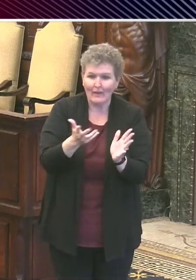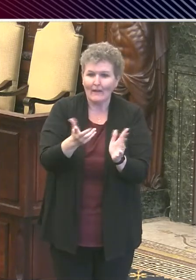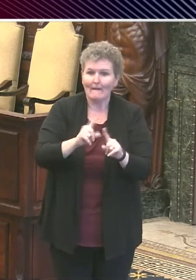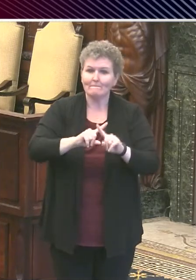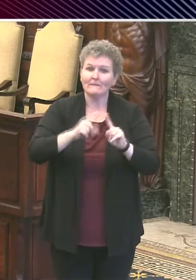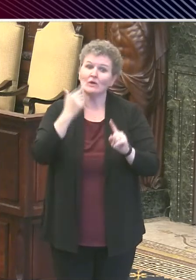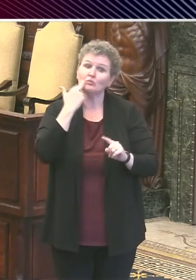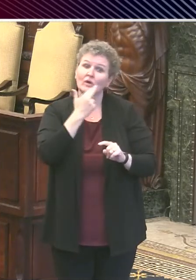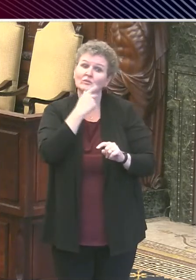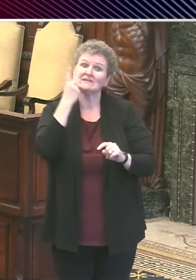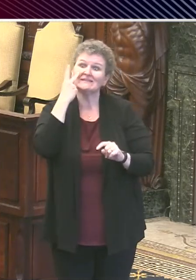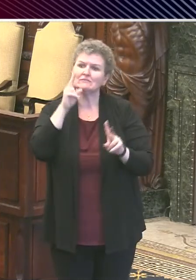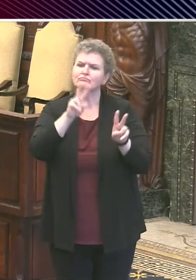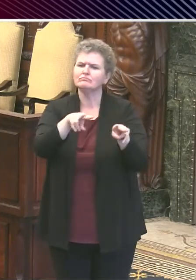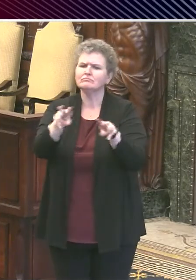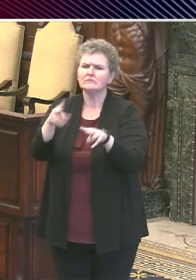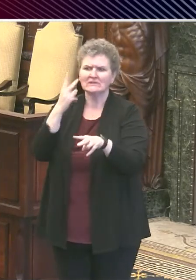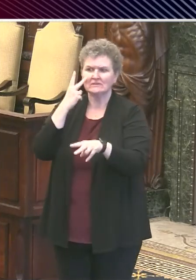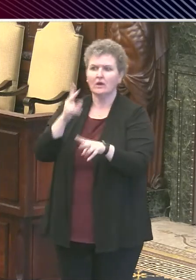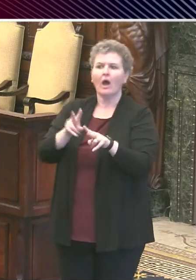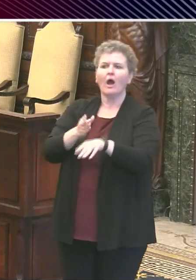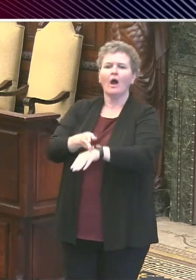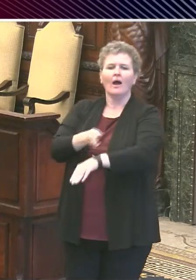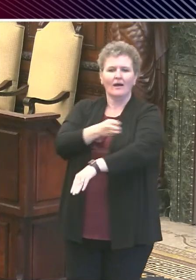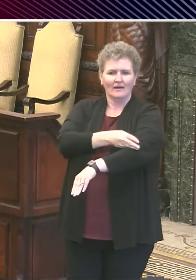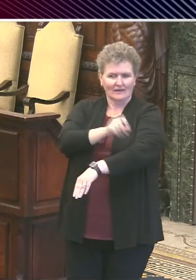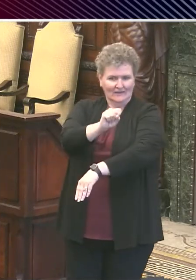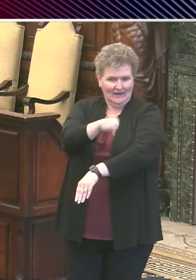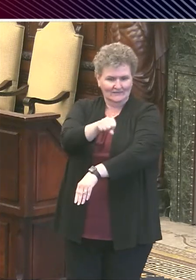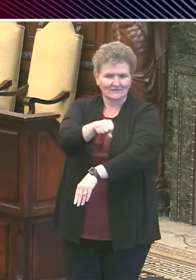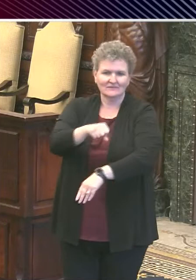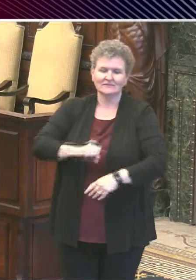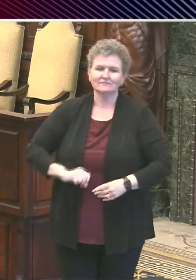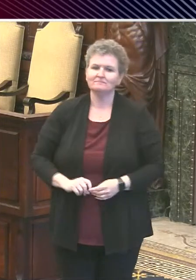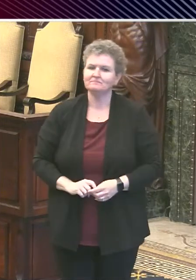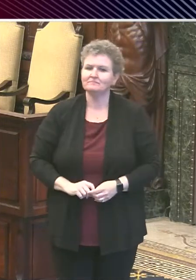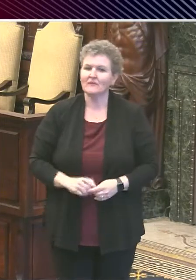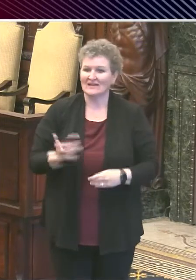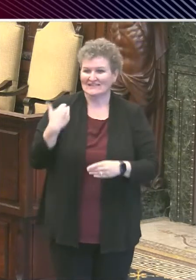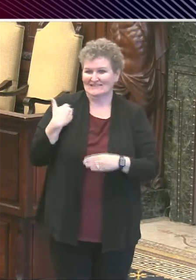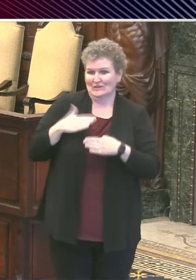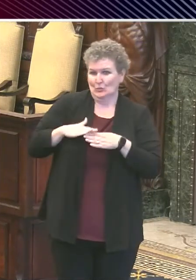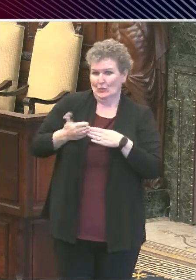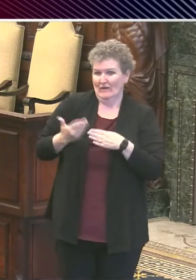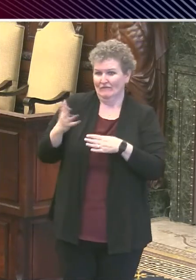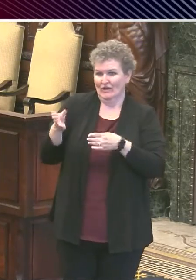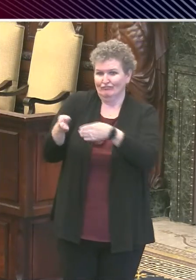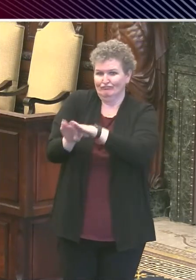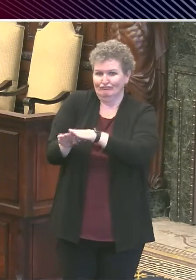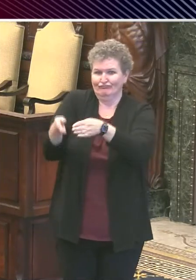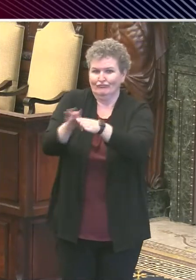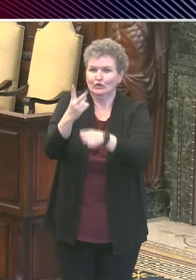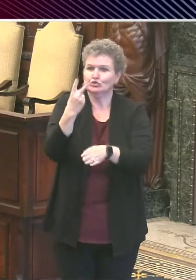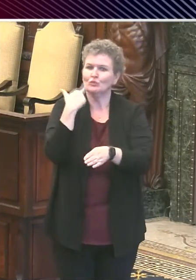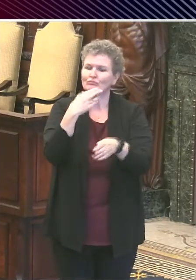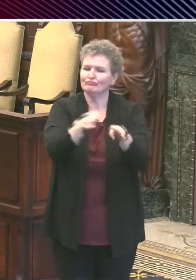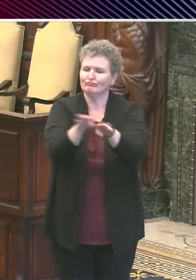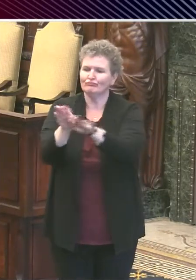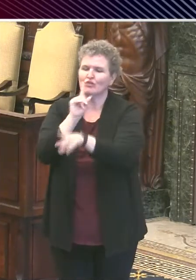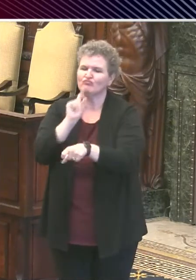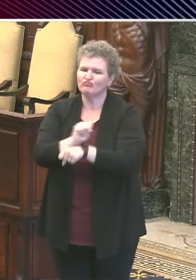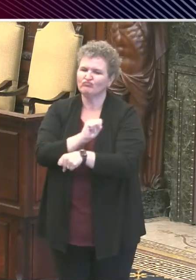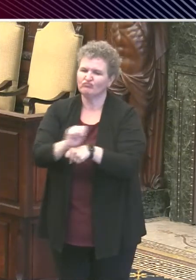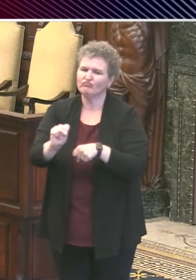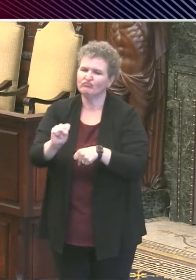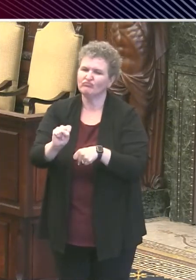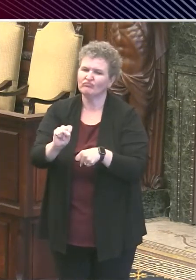better. We did last weekend go down, and I believe we shut down 2 restaurants. Our inspectors will continue to go to restaurants, and if they are not